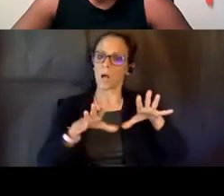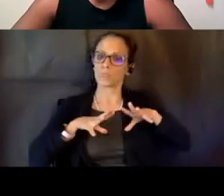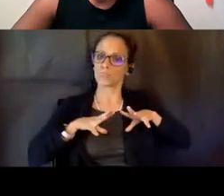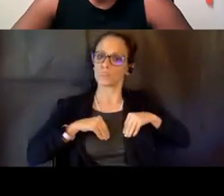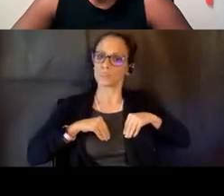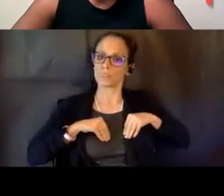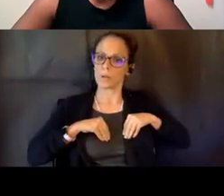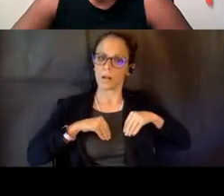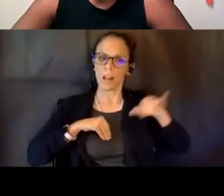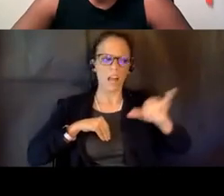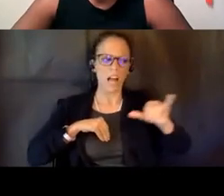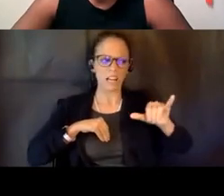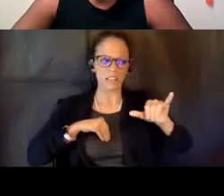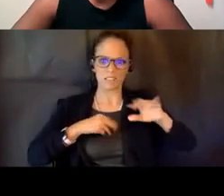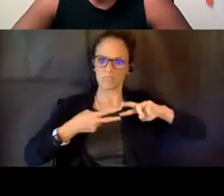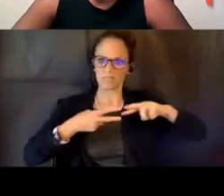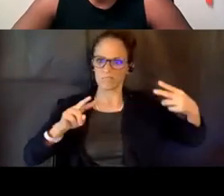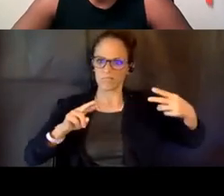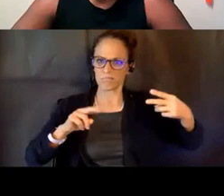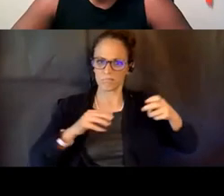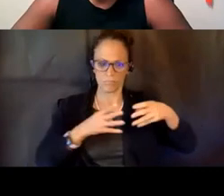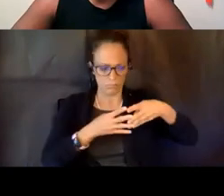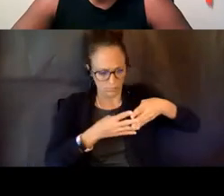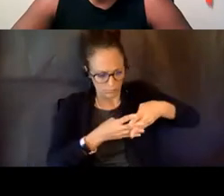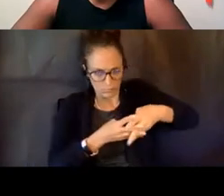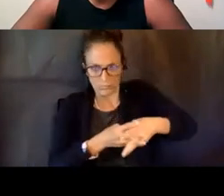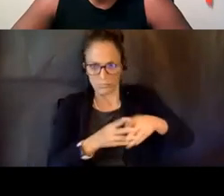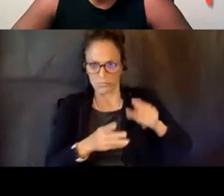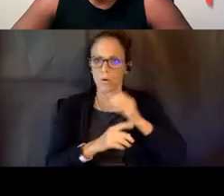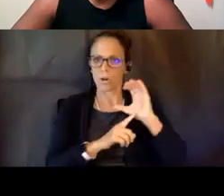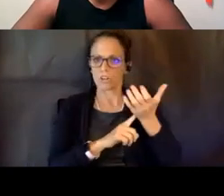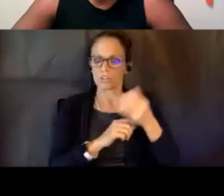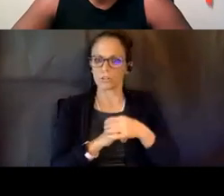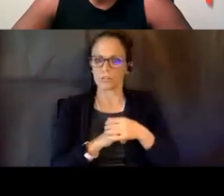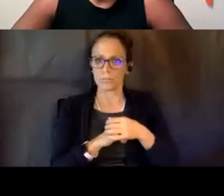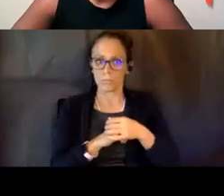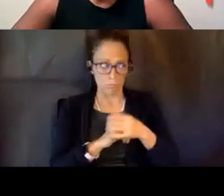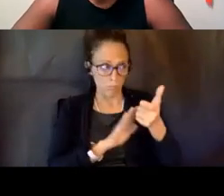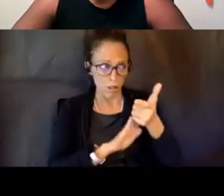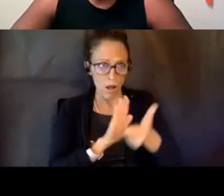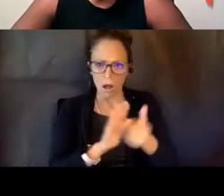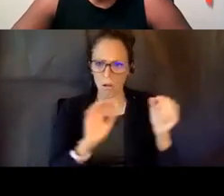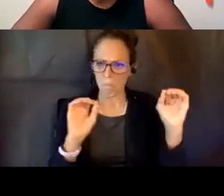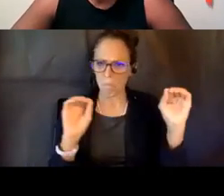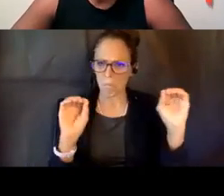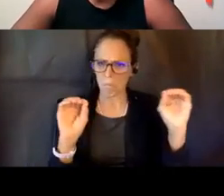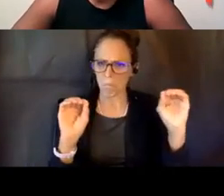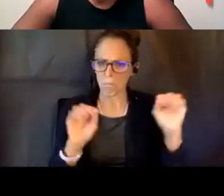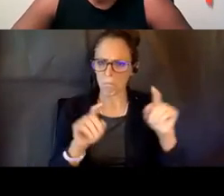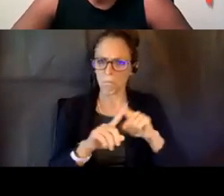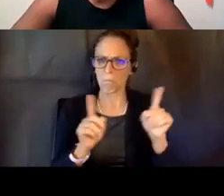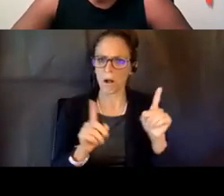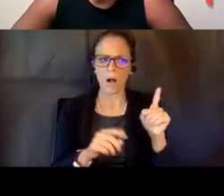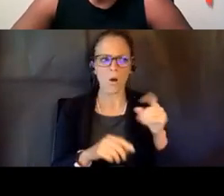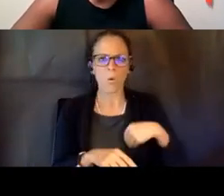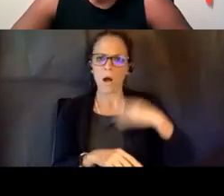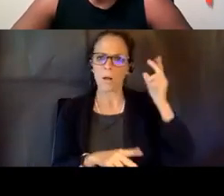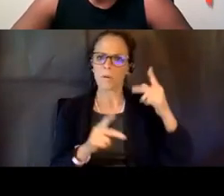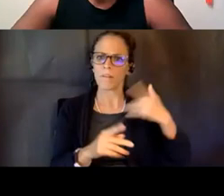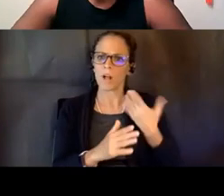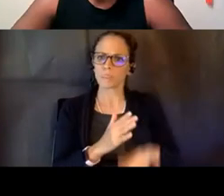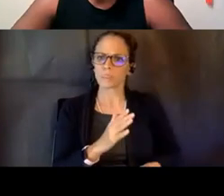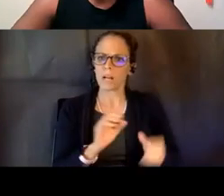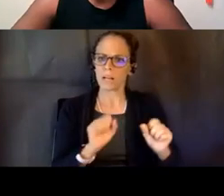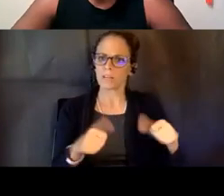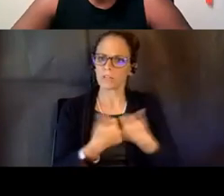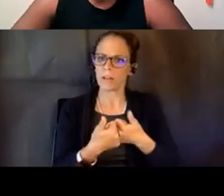it culturally, right? Even if we haven't legislated it so explicitly, right? For a